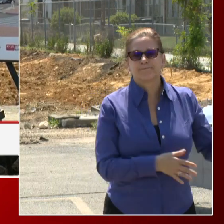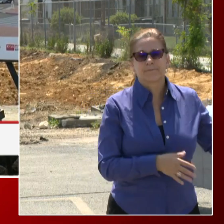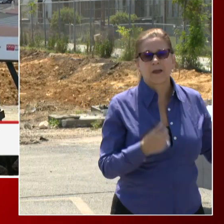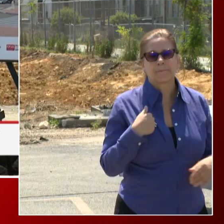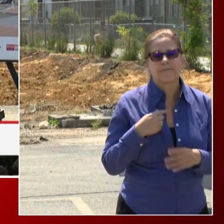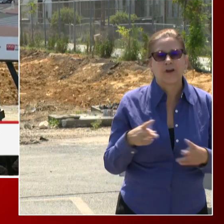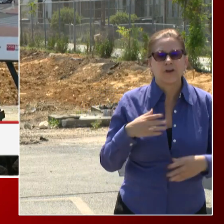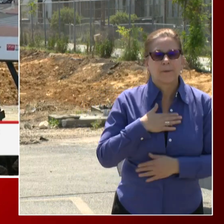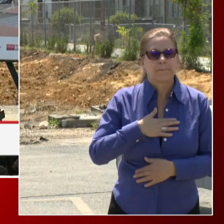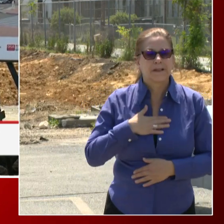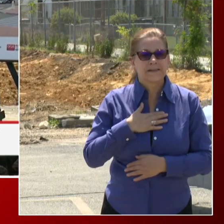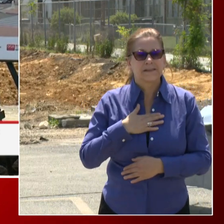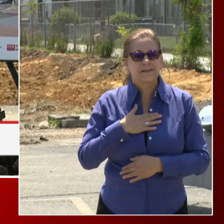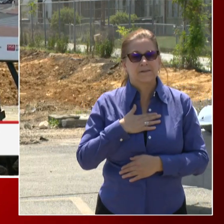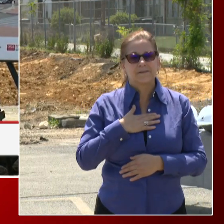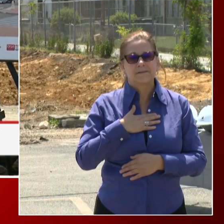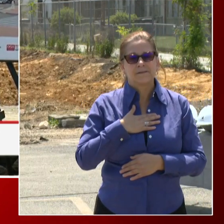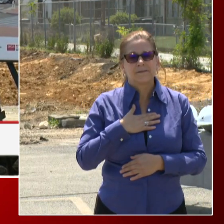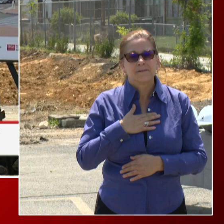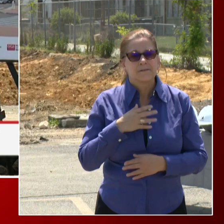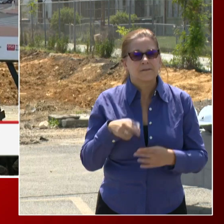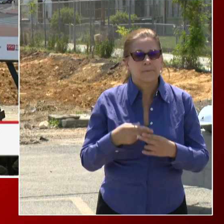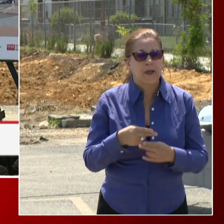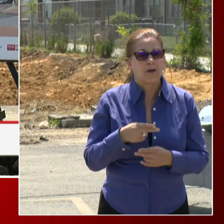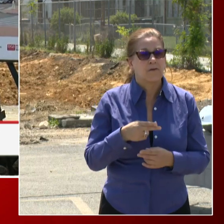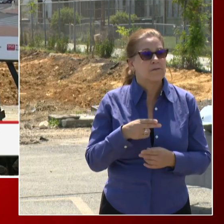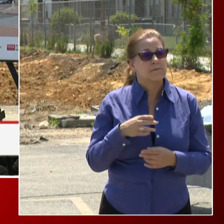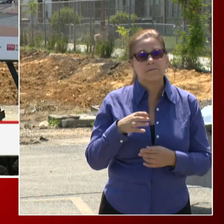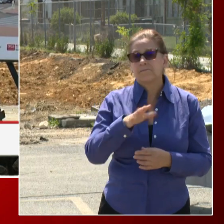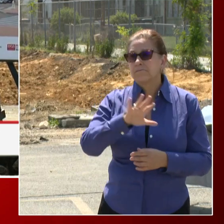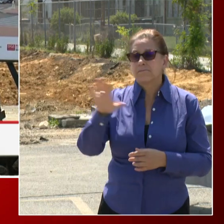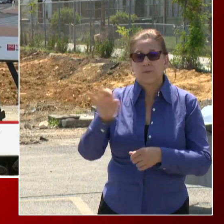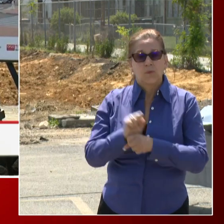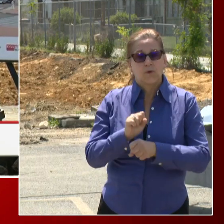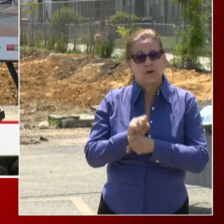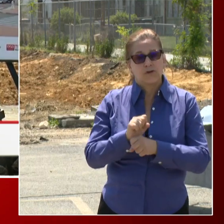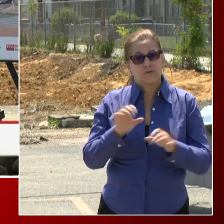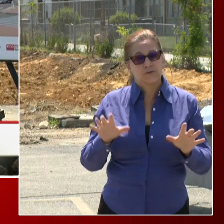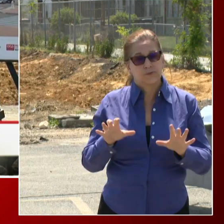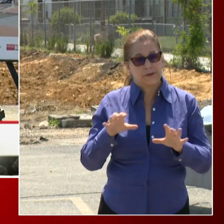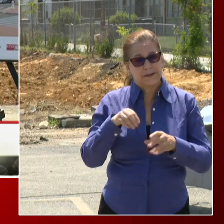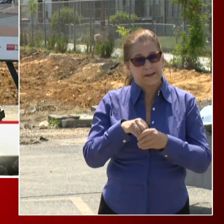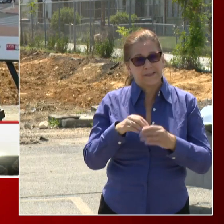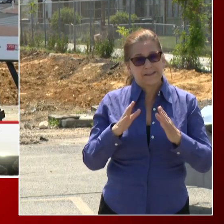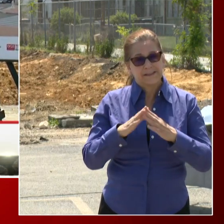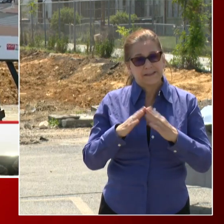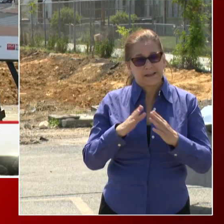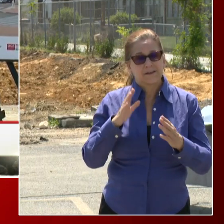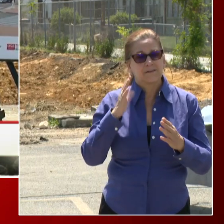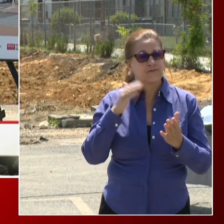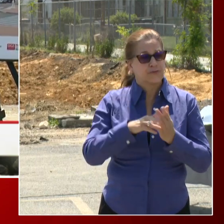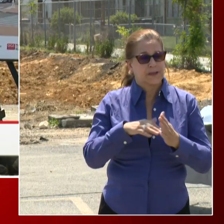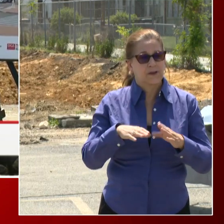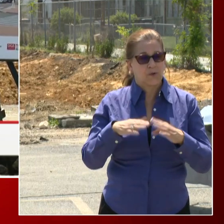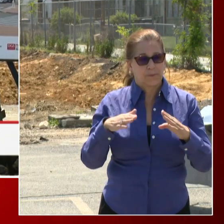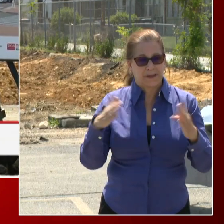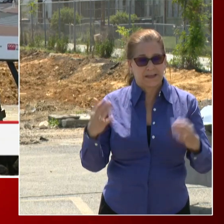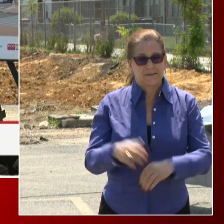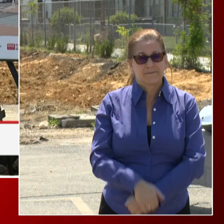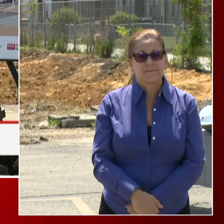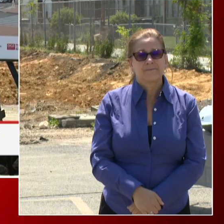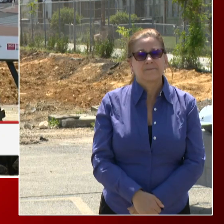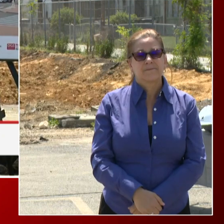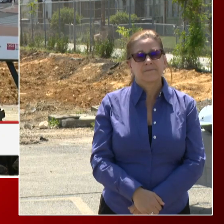your diligence that our activities in the city are opening up and will open for the most